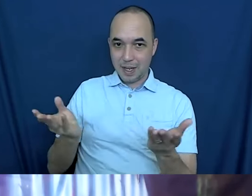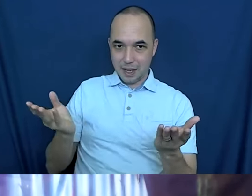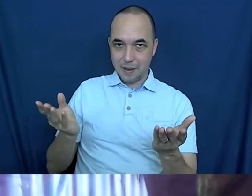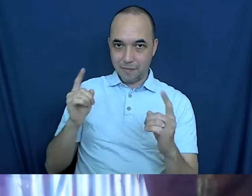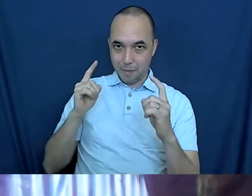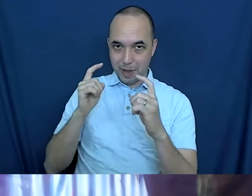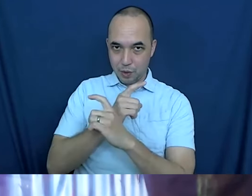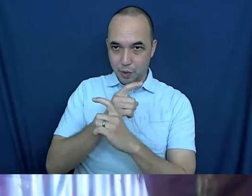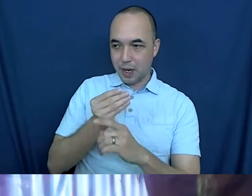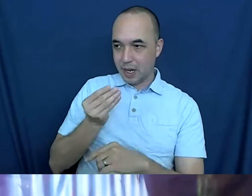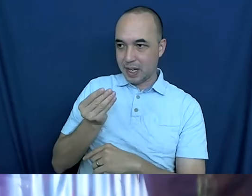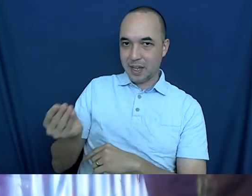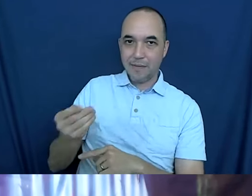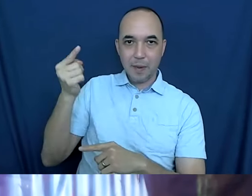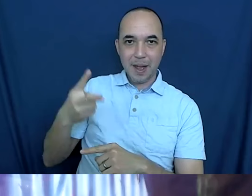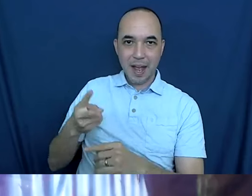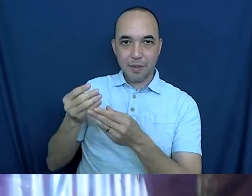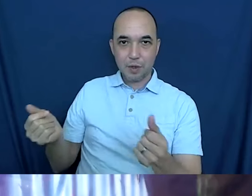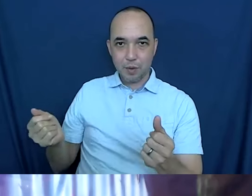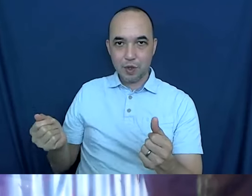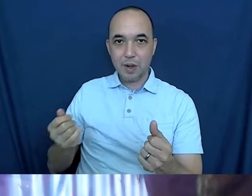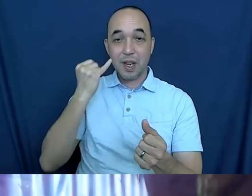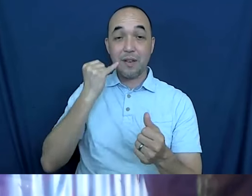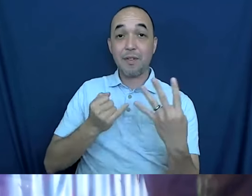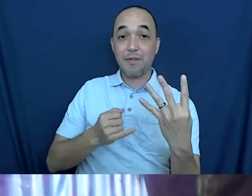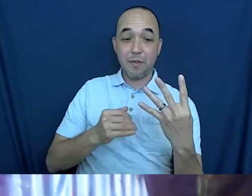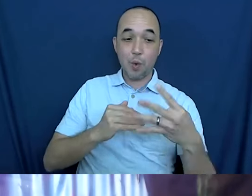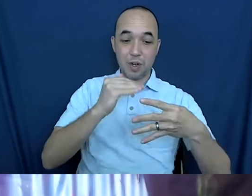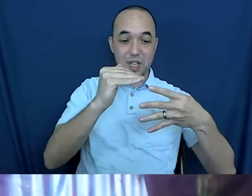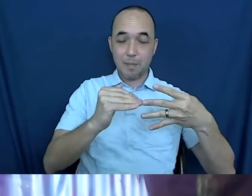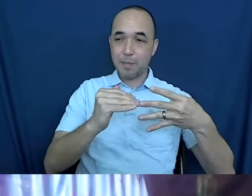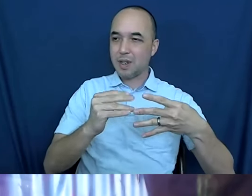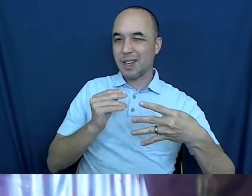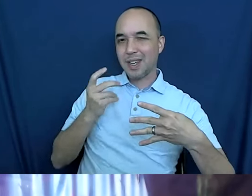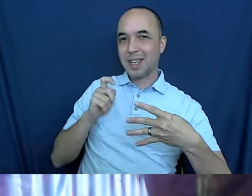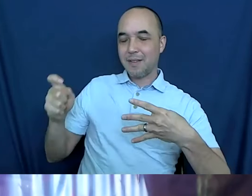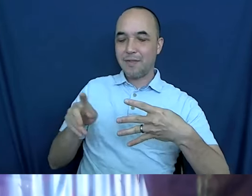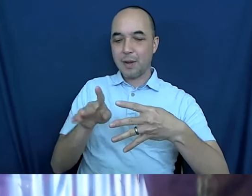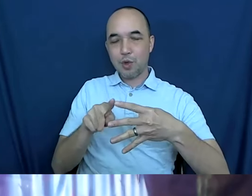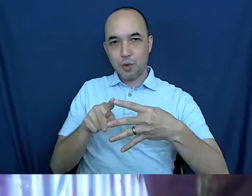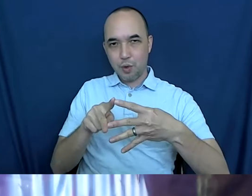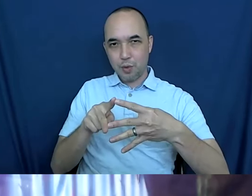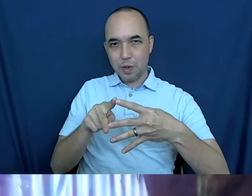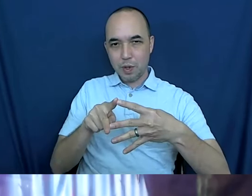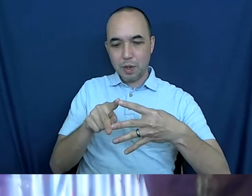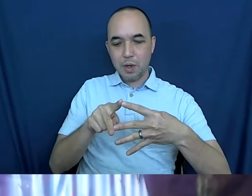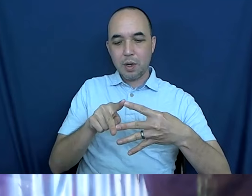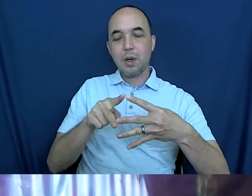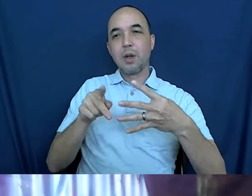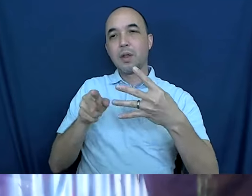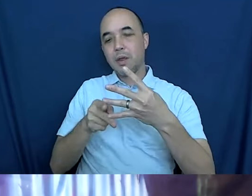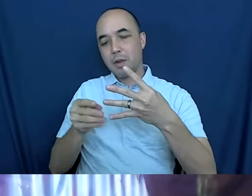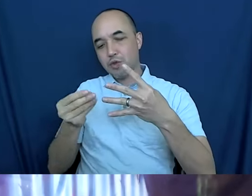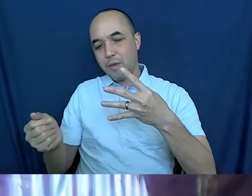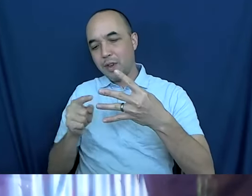already. Like if there's four steps, give them the first two steps done, because then they go back and figure out why it's right. It's